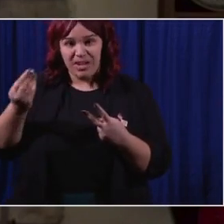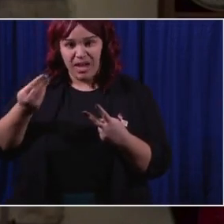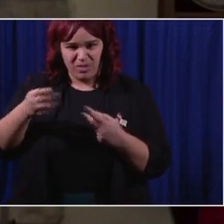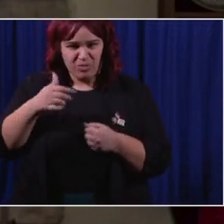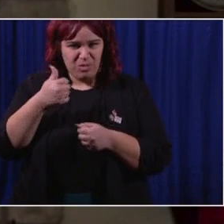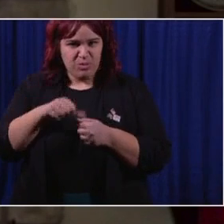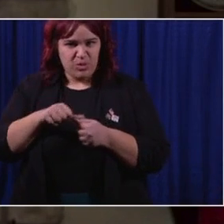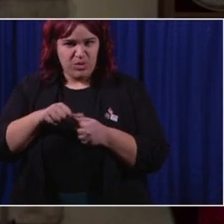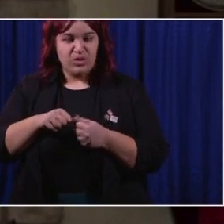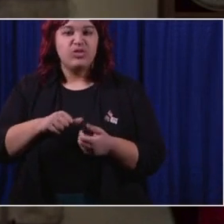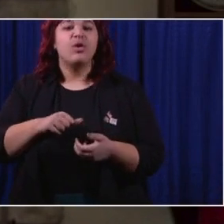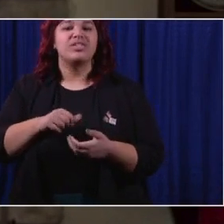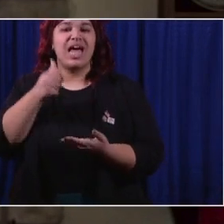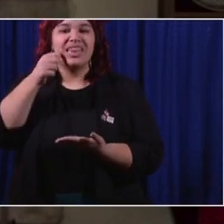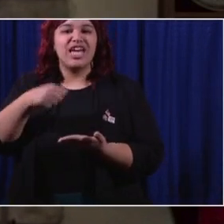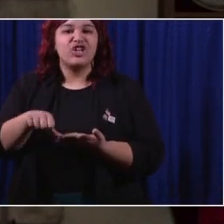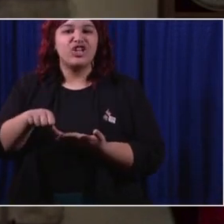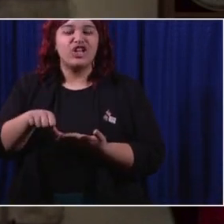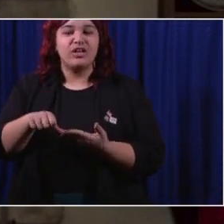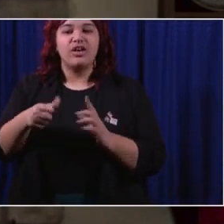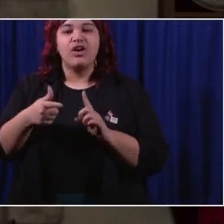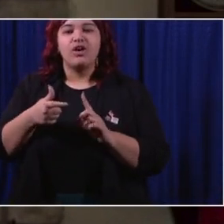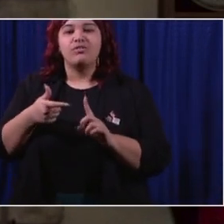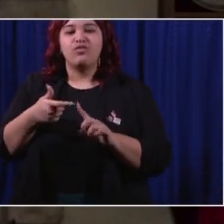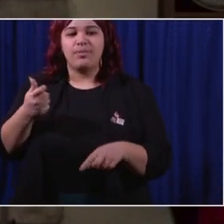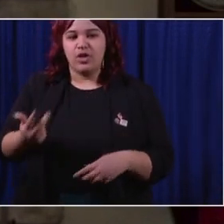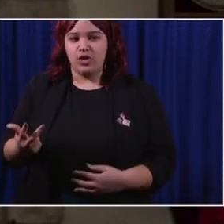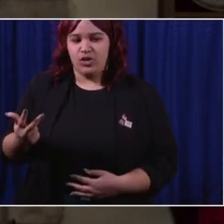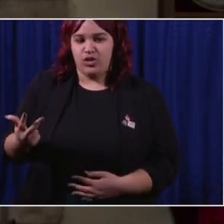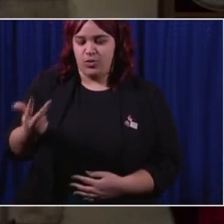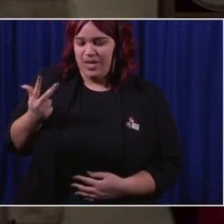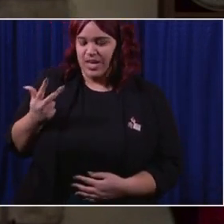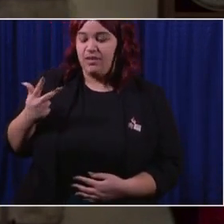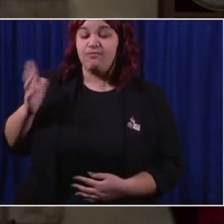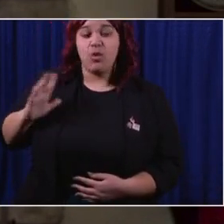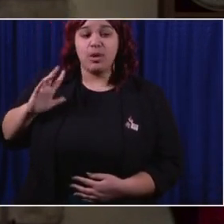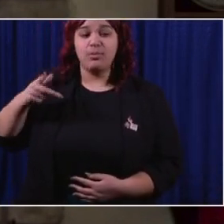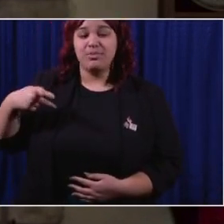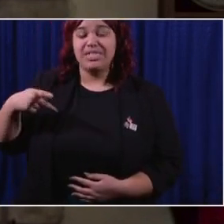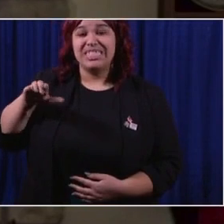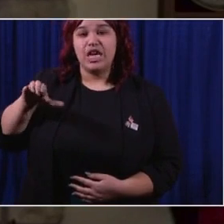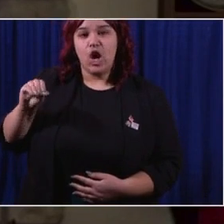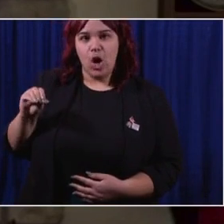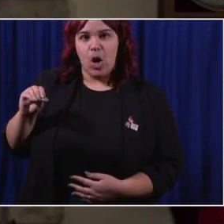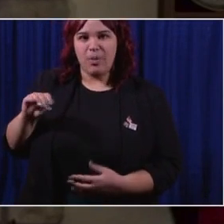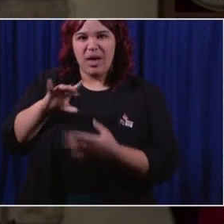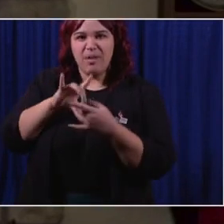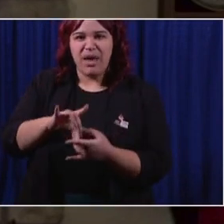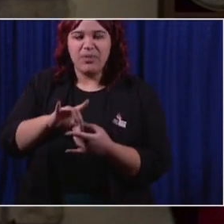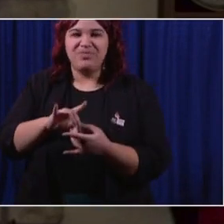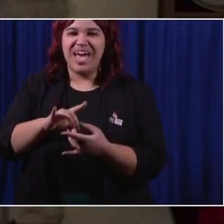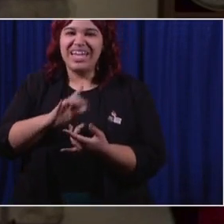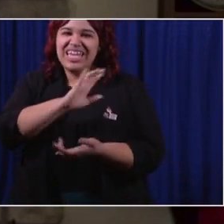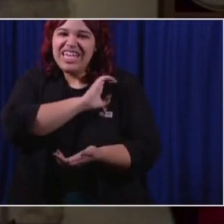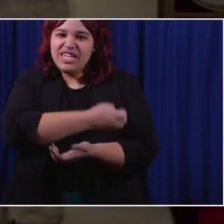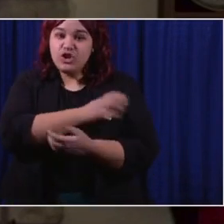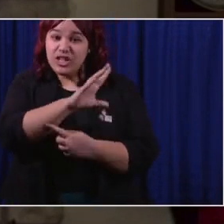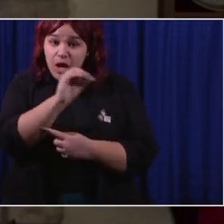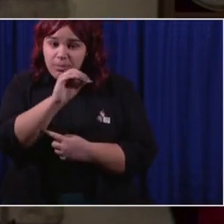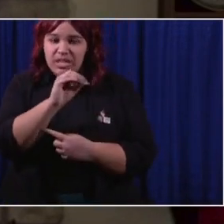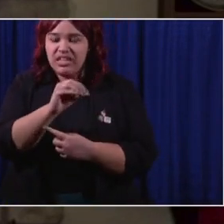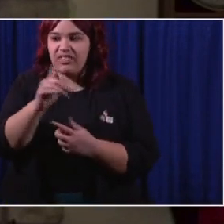former PUCO commissioners who wanted an independent investigation of First Energy. Have you read that? Do you agree with this